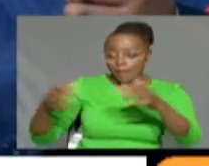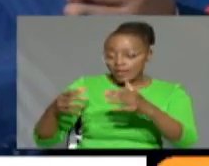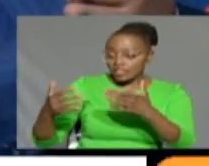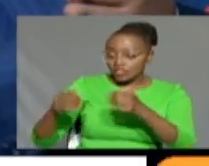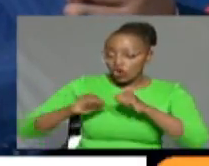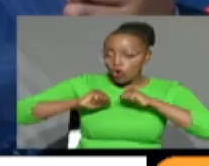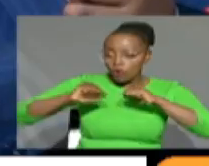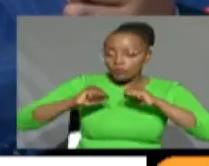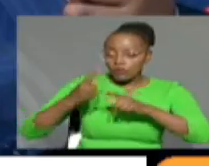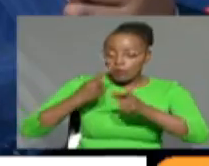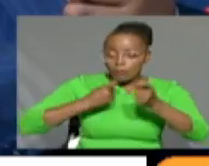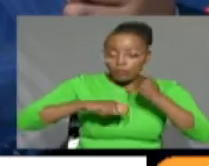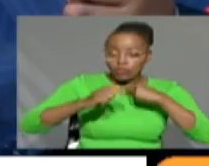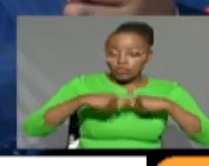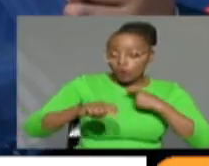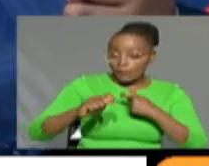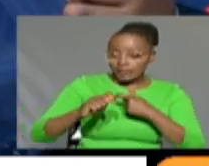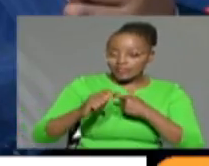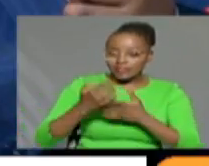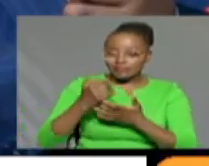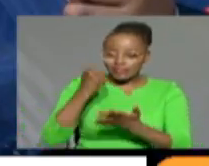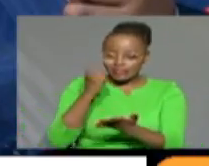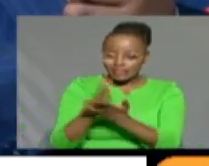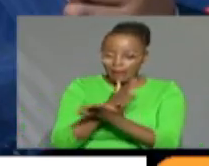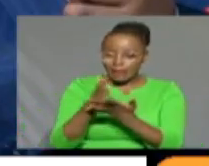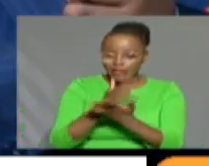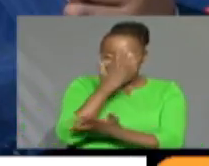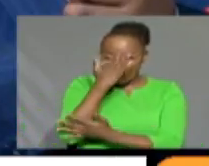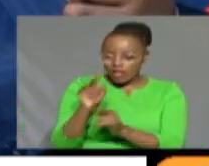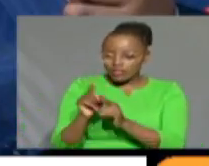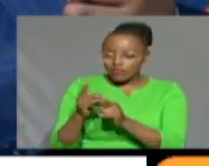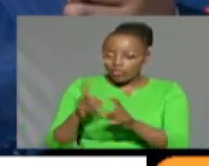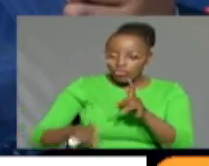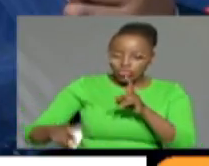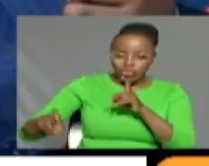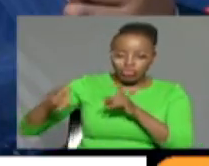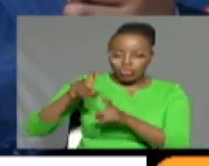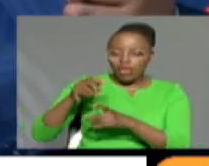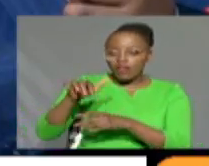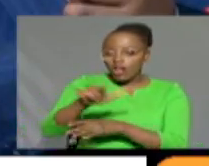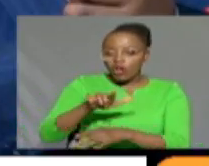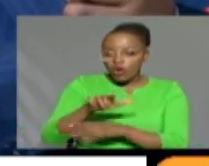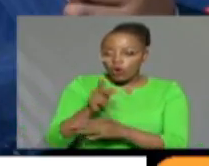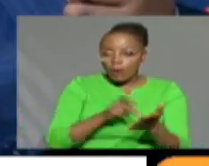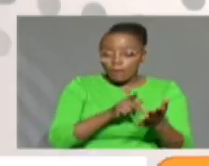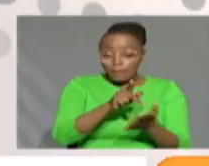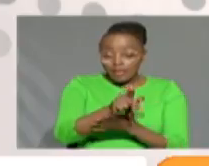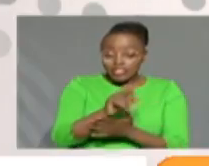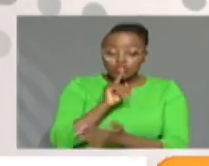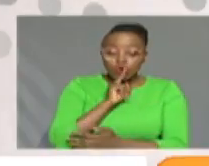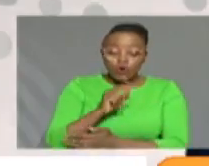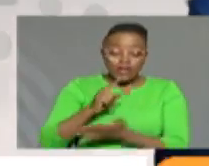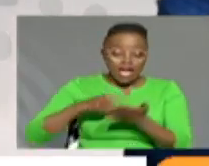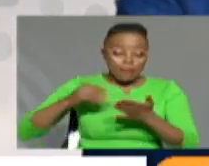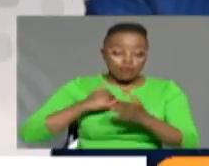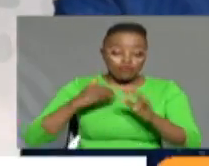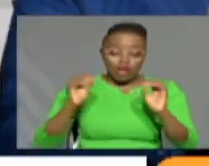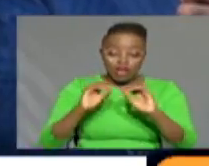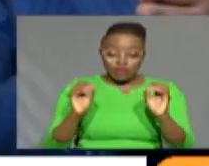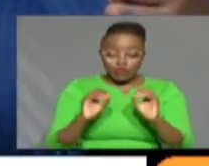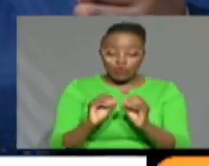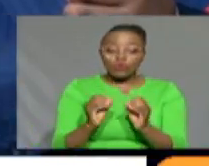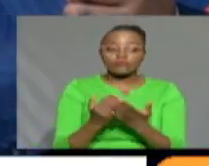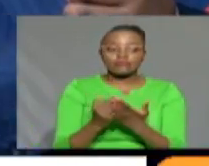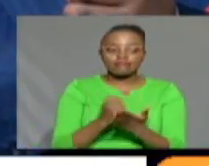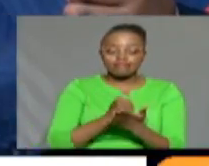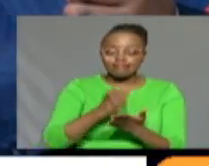county's procurement department were suspended for inflating prices and issuing local purchase orders without approvals. The suspension of